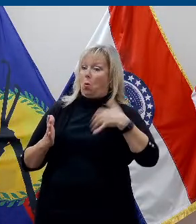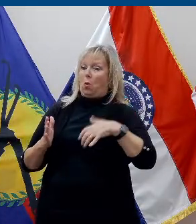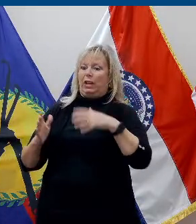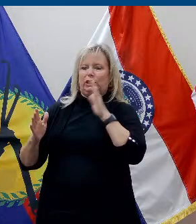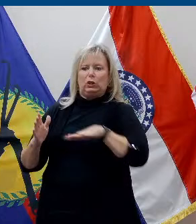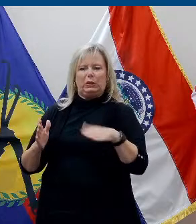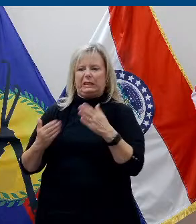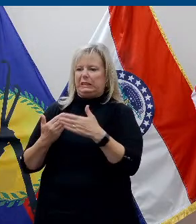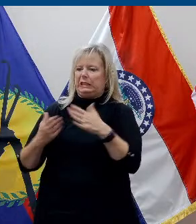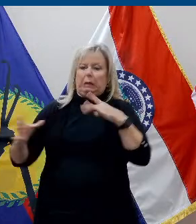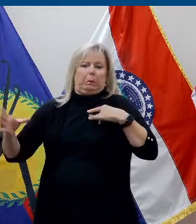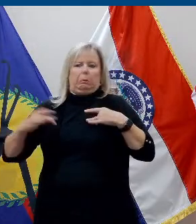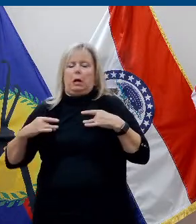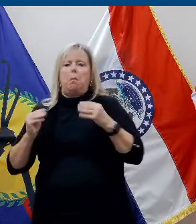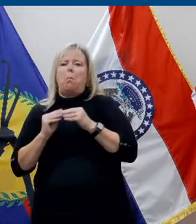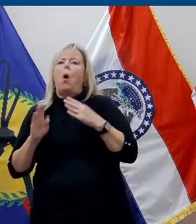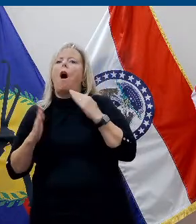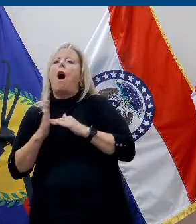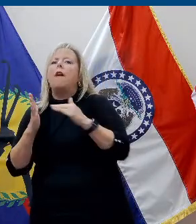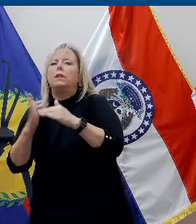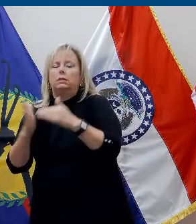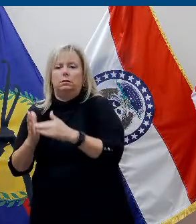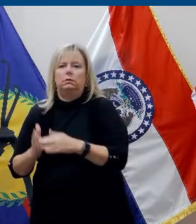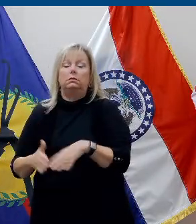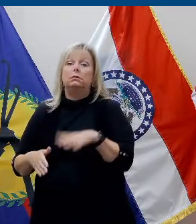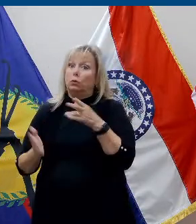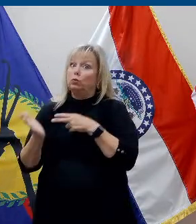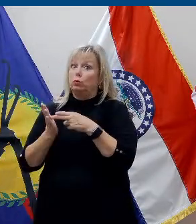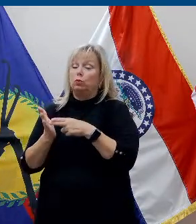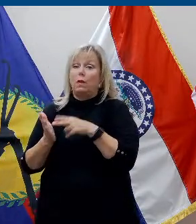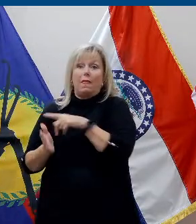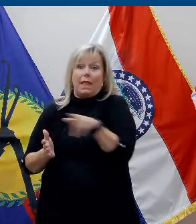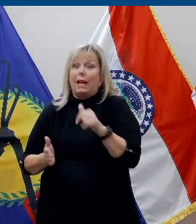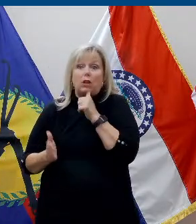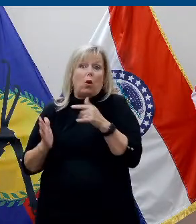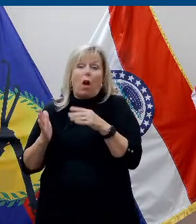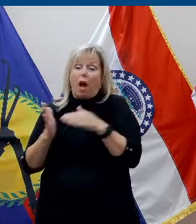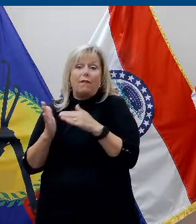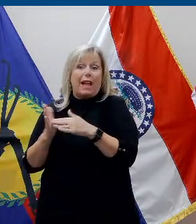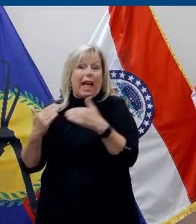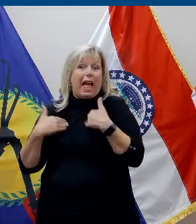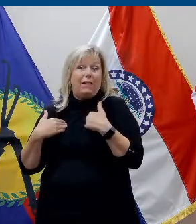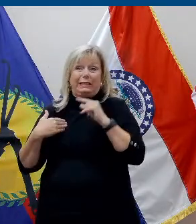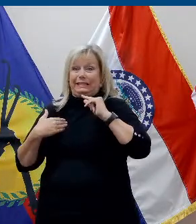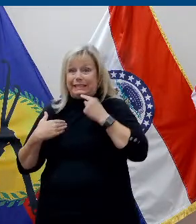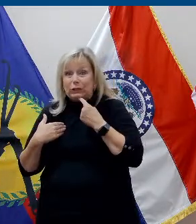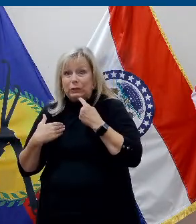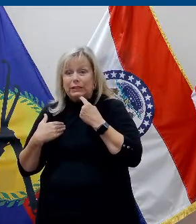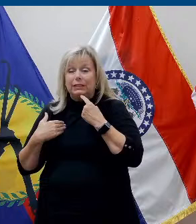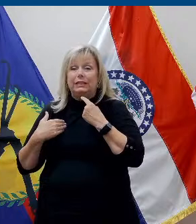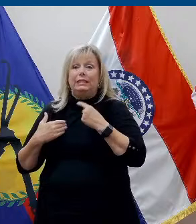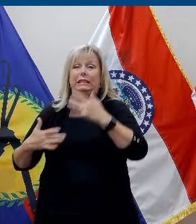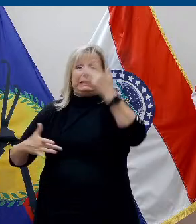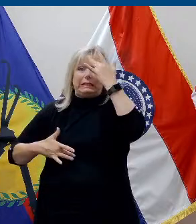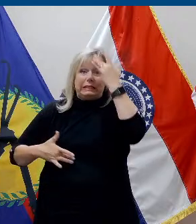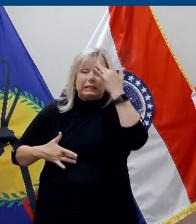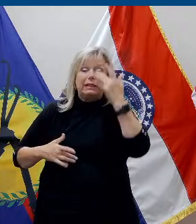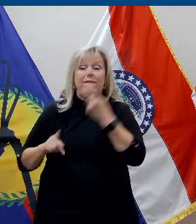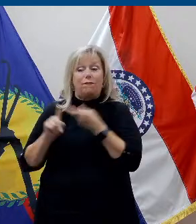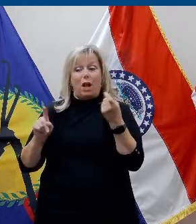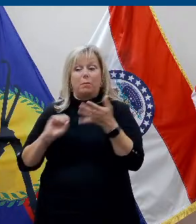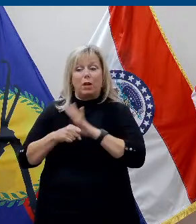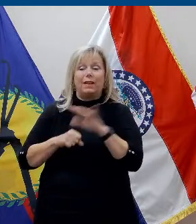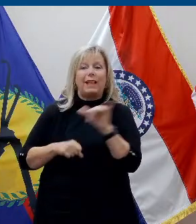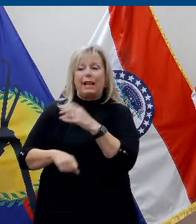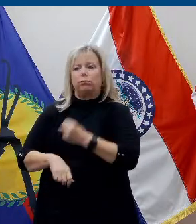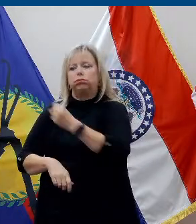be affected by COVID more frequently. It is true that they do not often experience as many of the severe negative outcomes, such